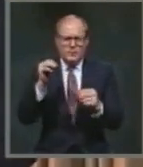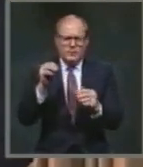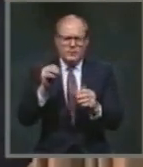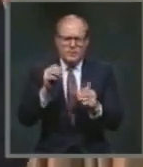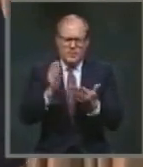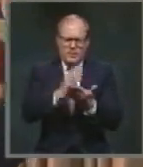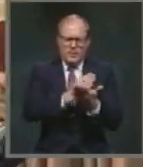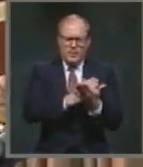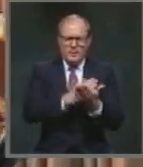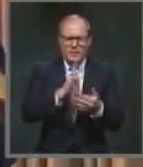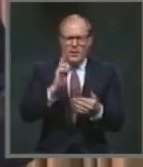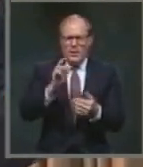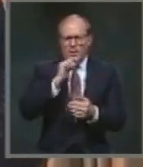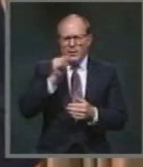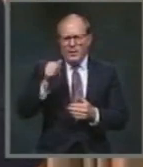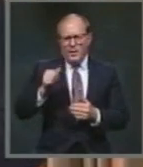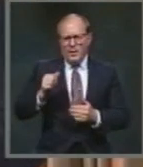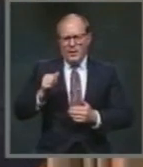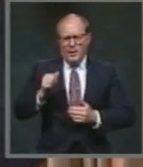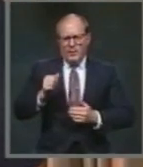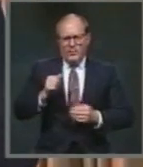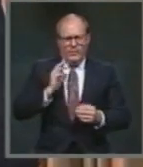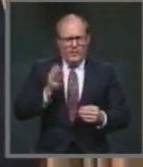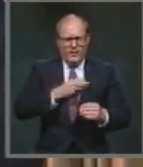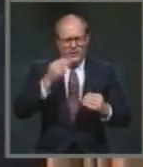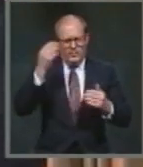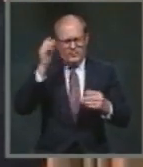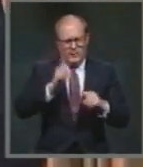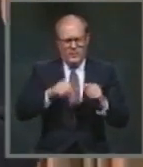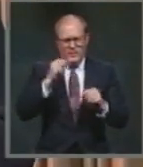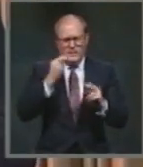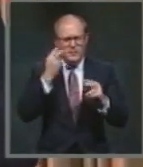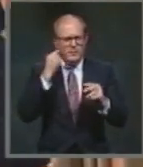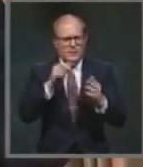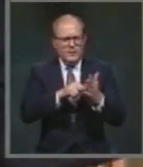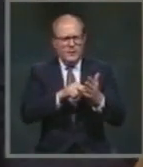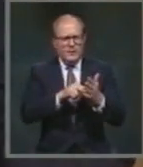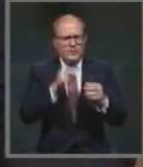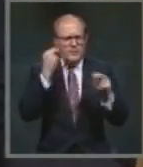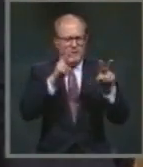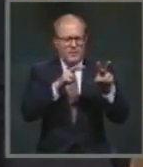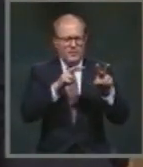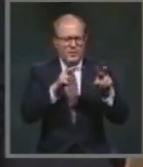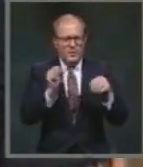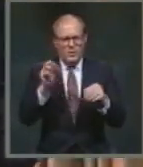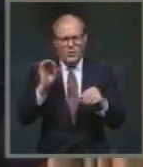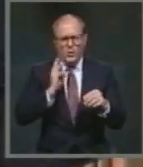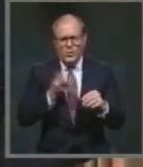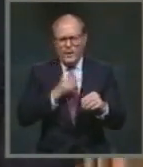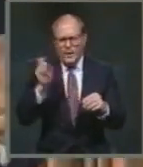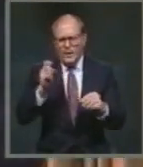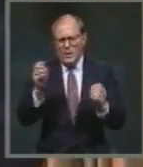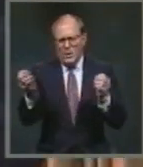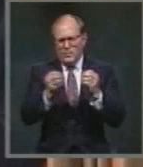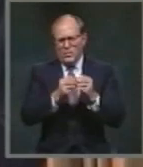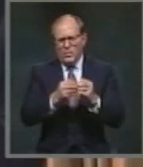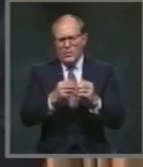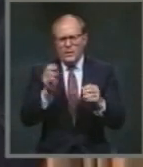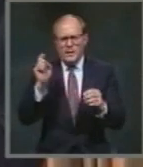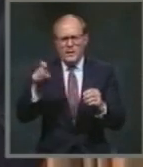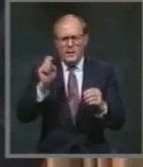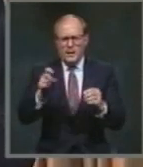God are no longer observable. Hence, we stand in need of some other confirmation, a modern